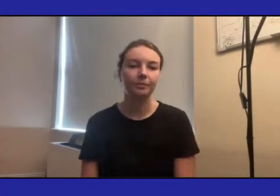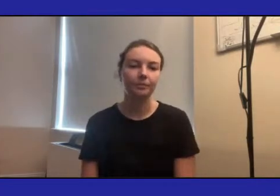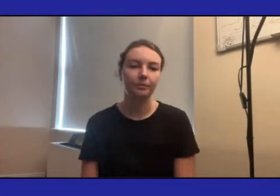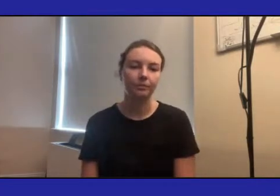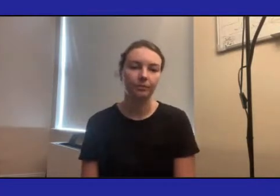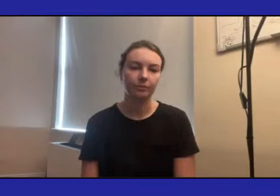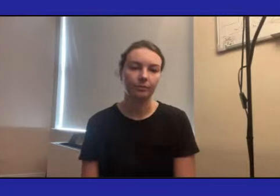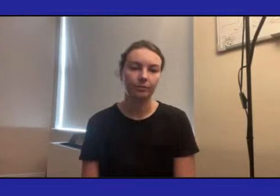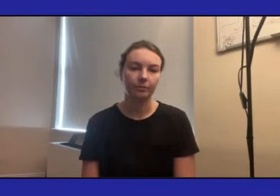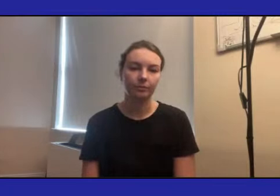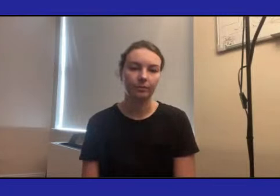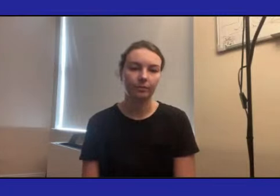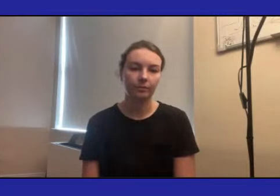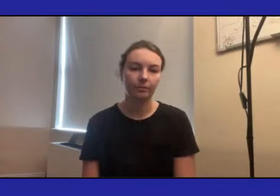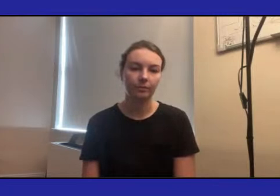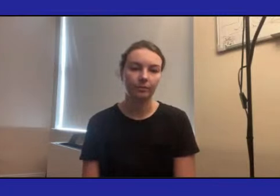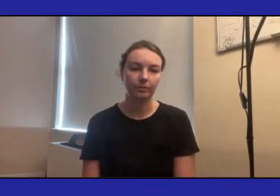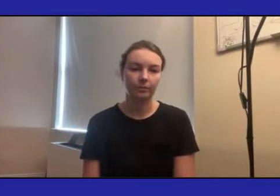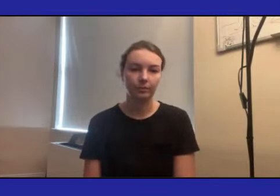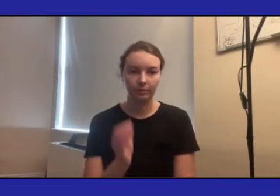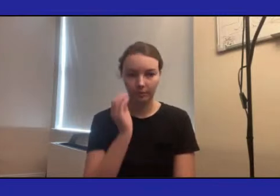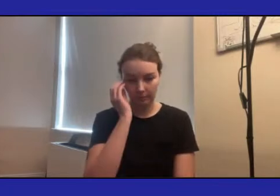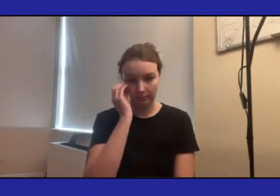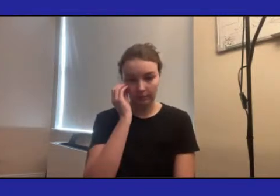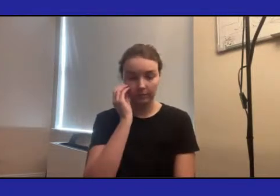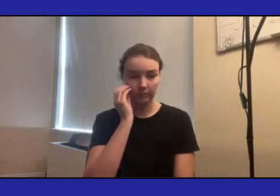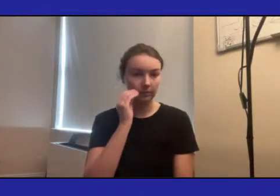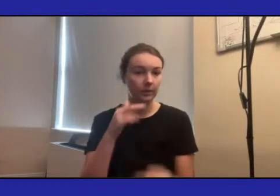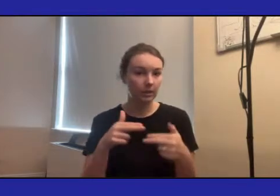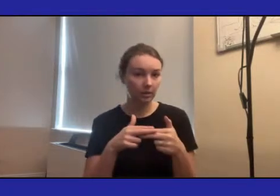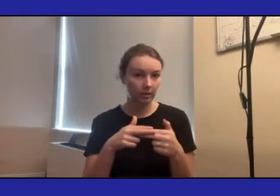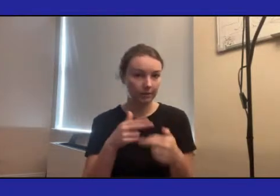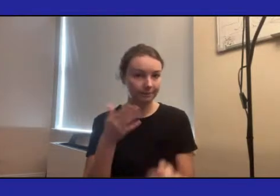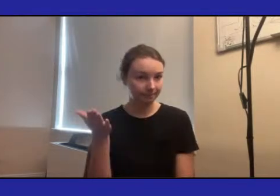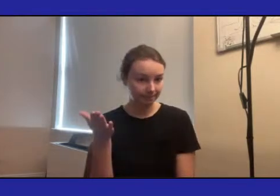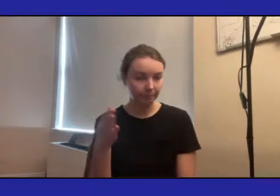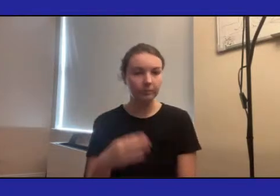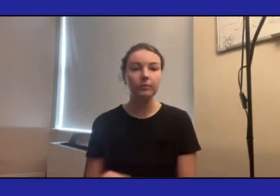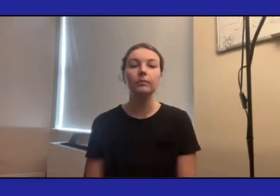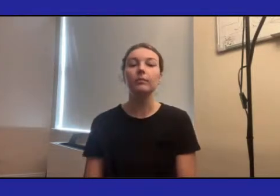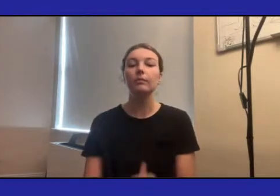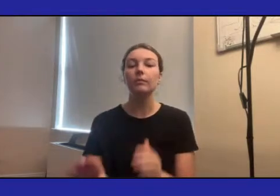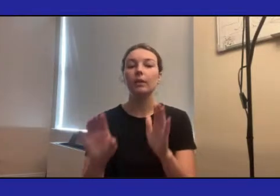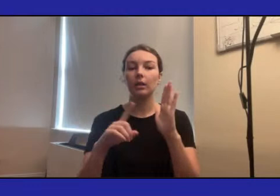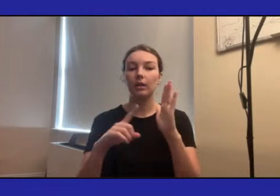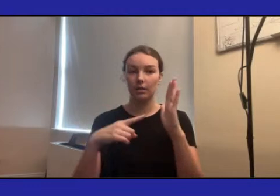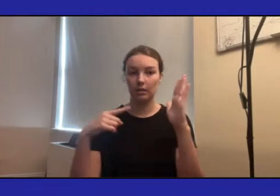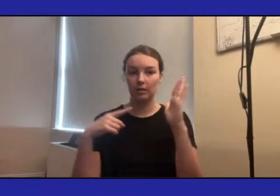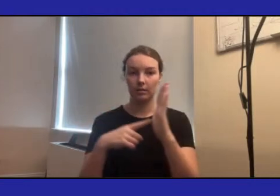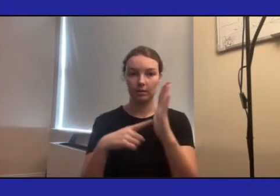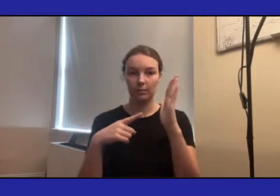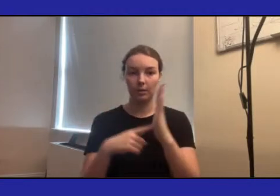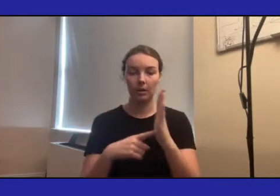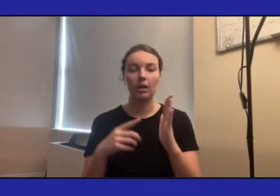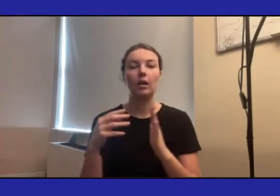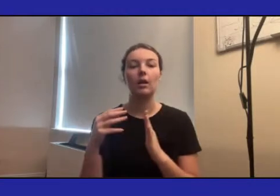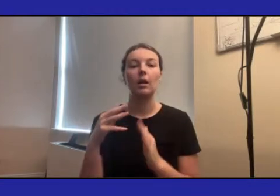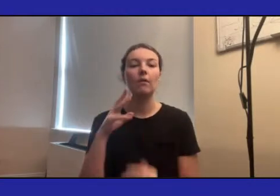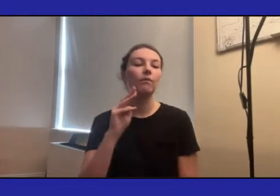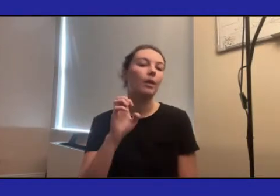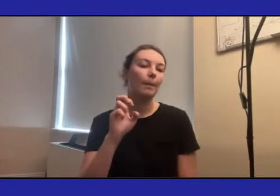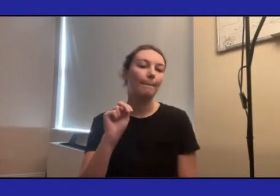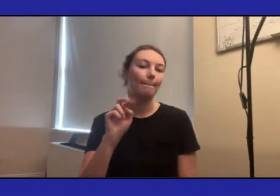yes, this slide that's up, an example of the menu items that will be offered and, you know, really